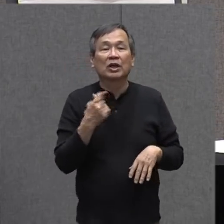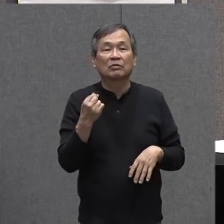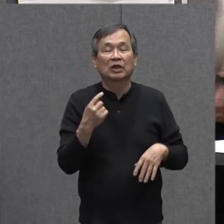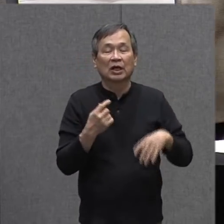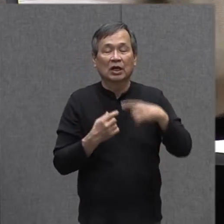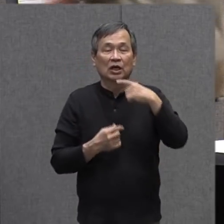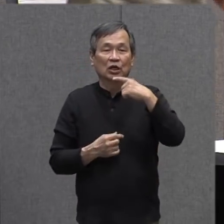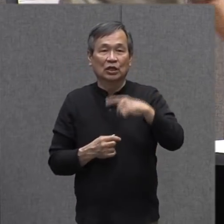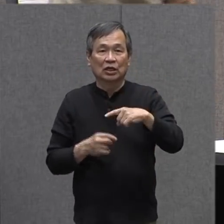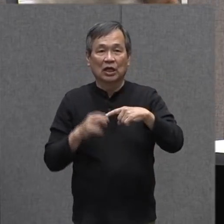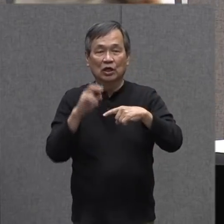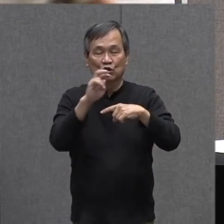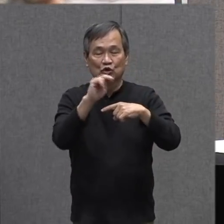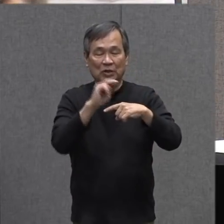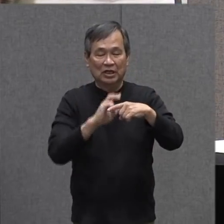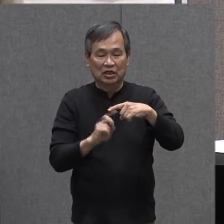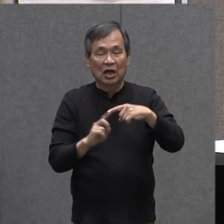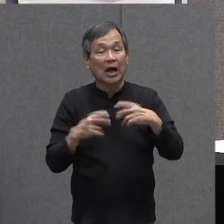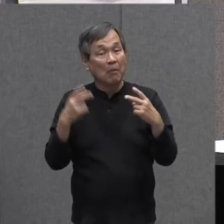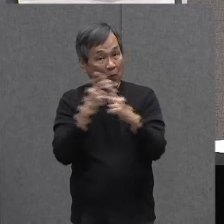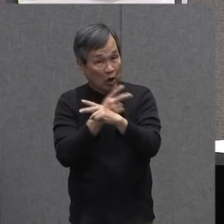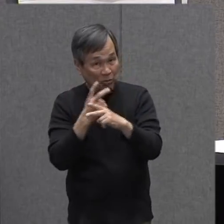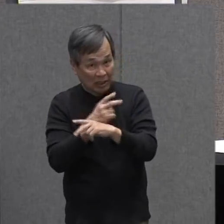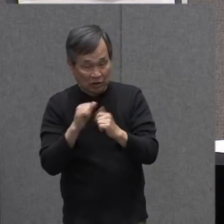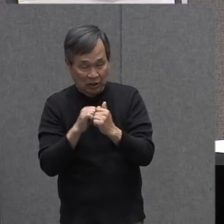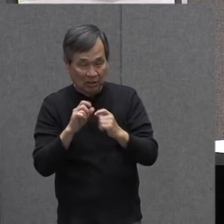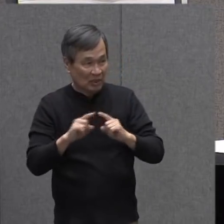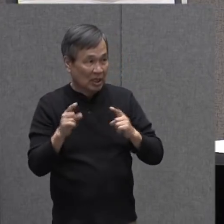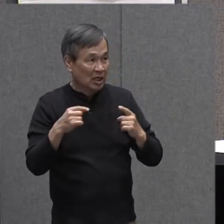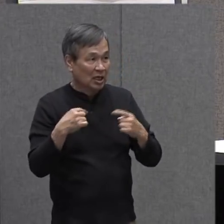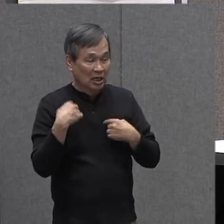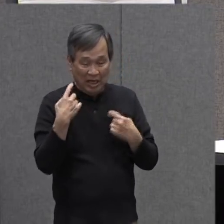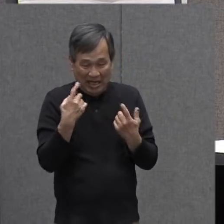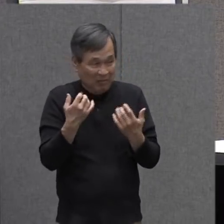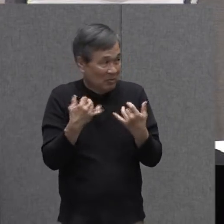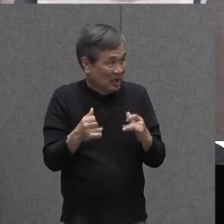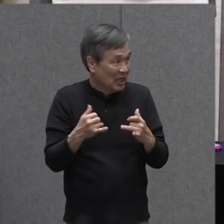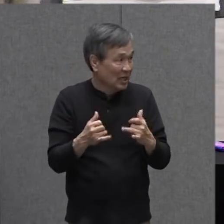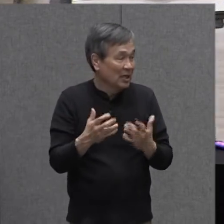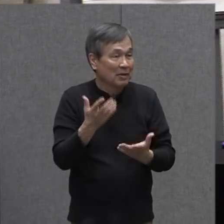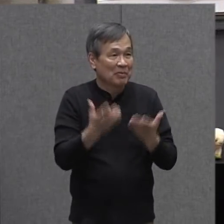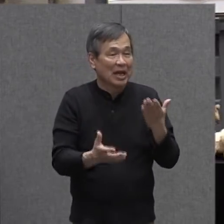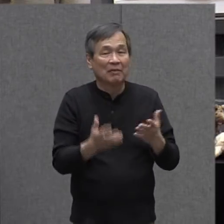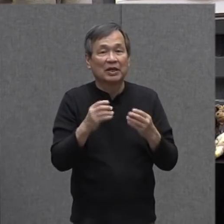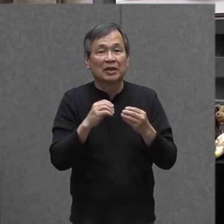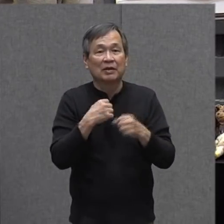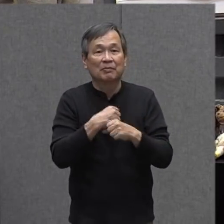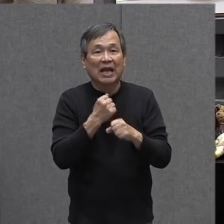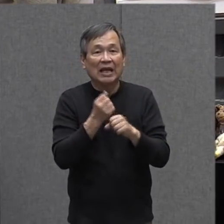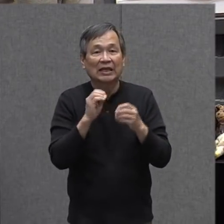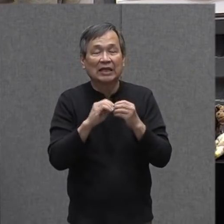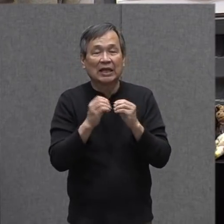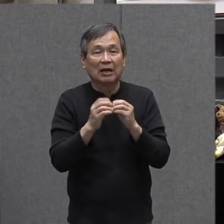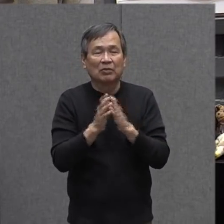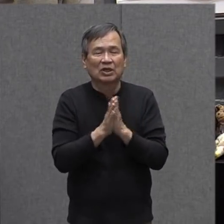thing. You gave away. I did? We didn't want them to know that none of them don't belong. They all could not